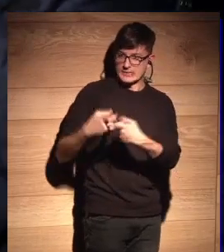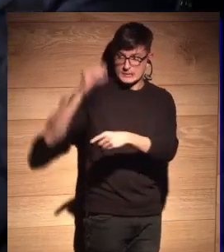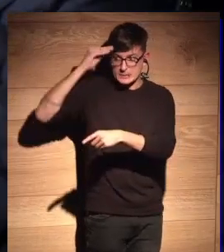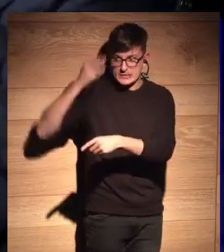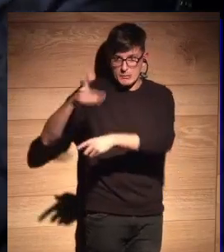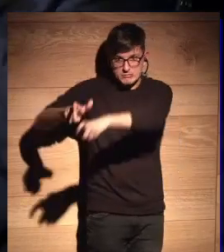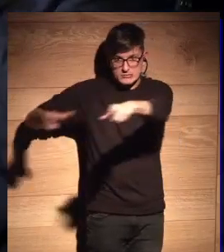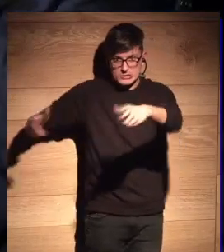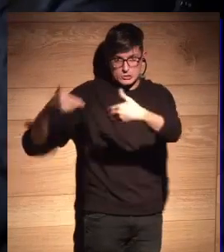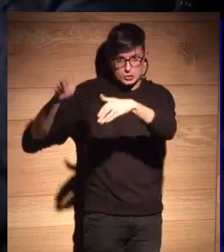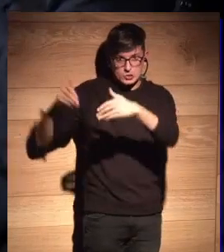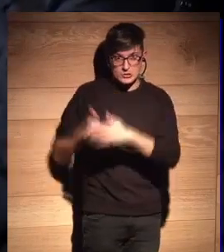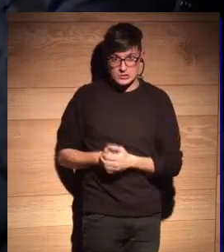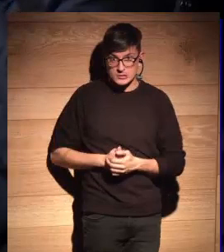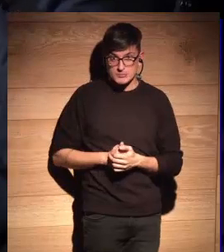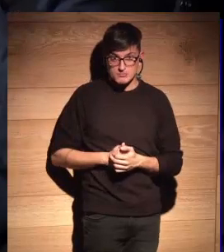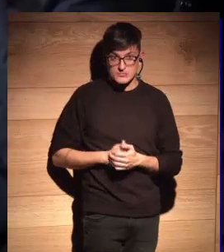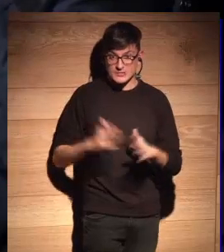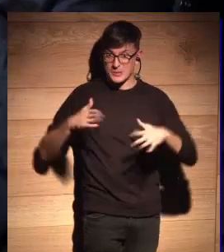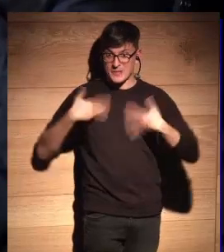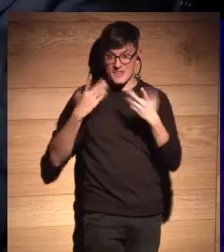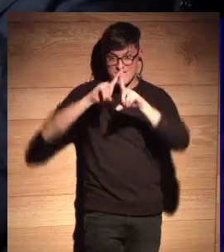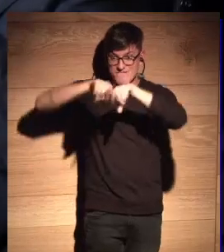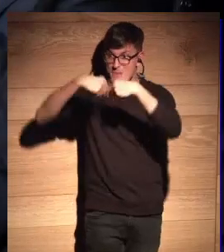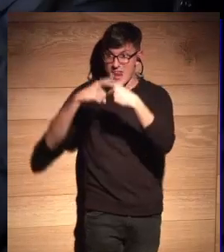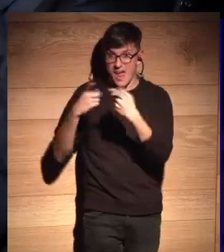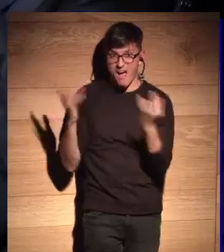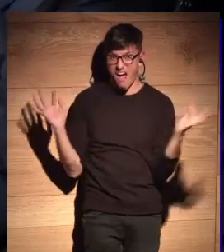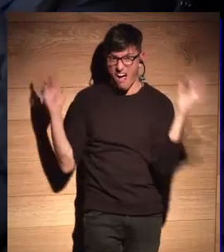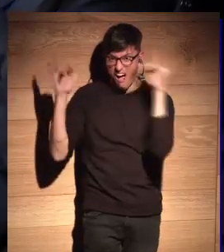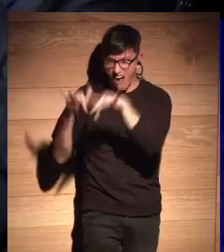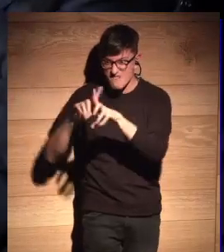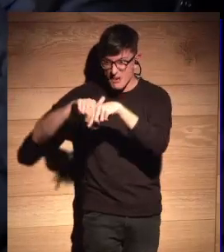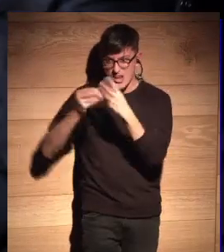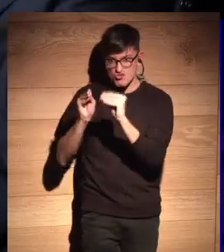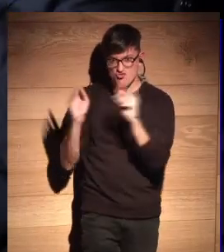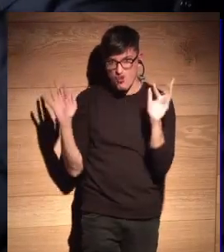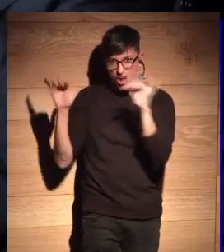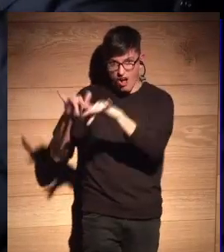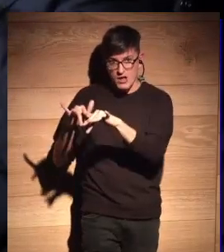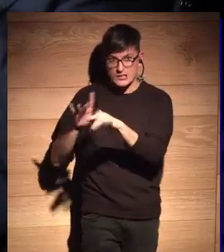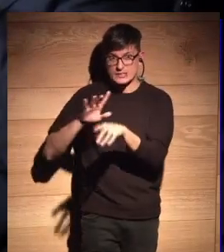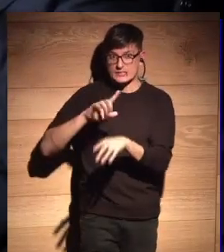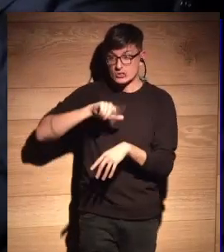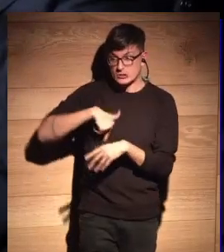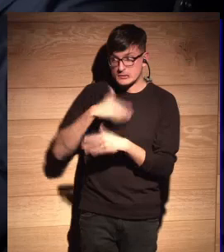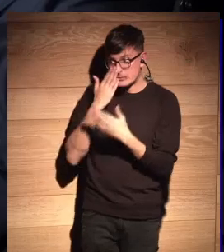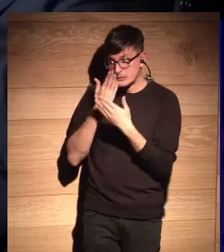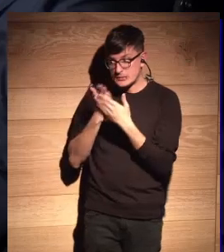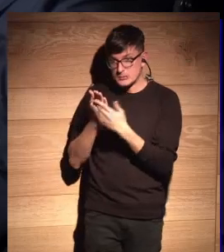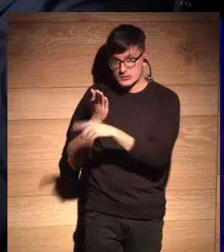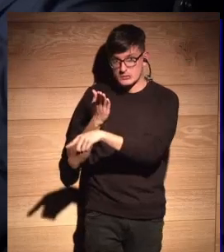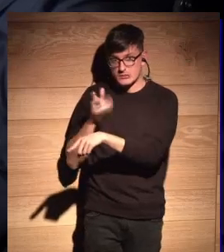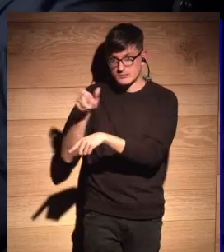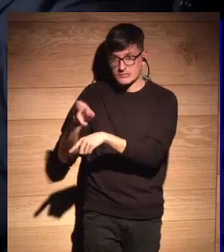Right. And so we decided, at her request, to try and be, to